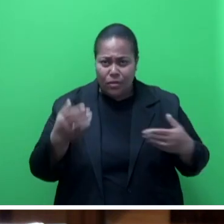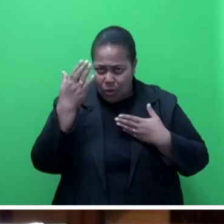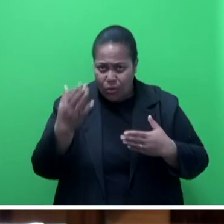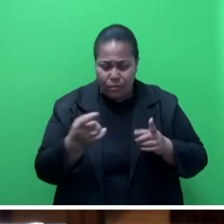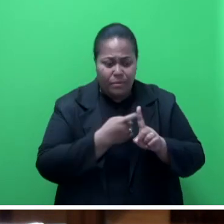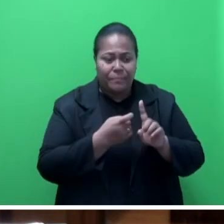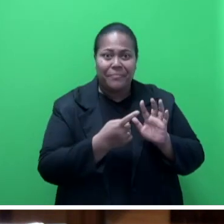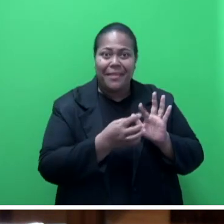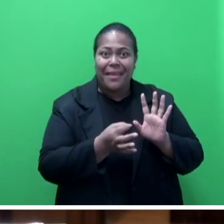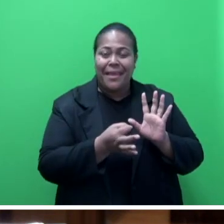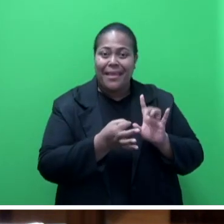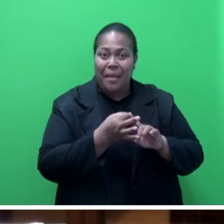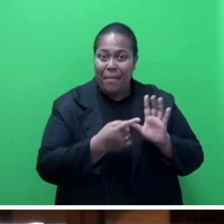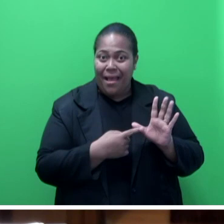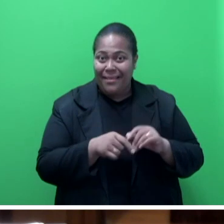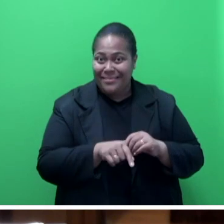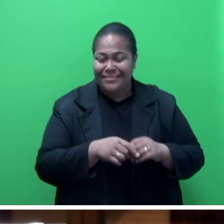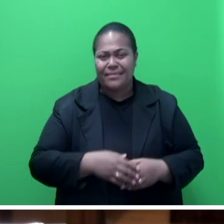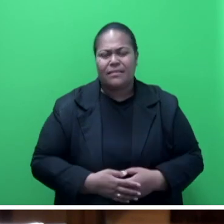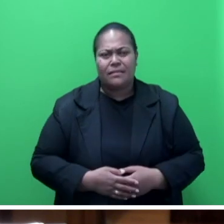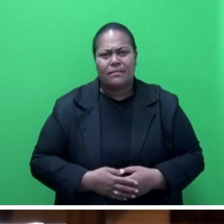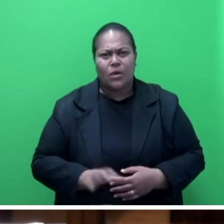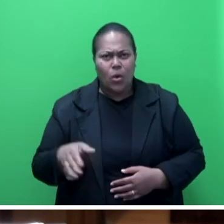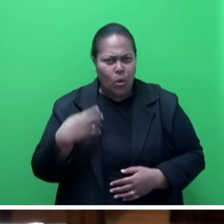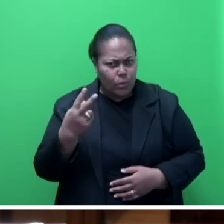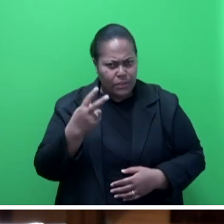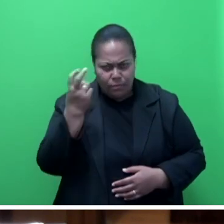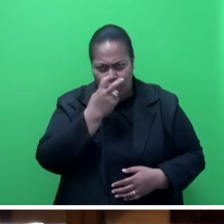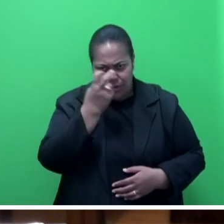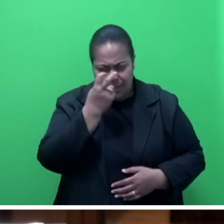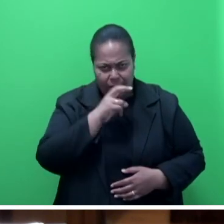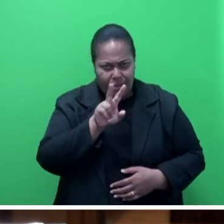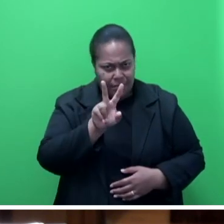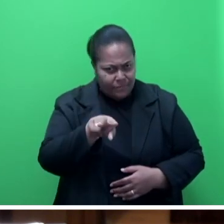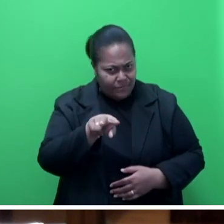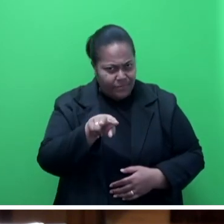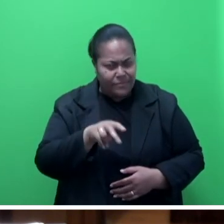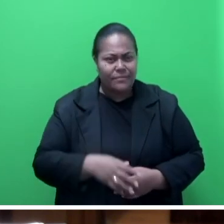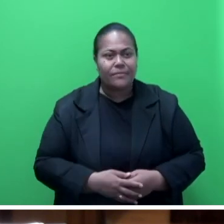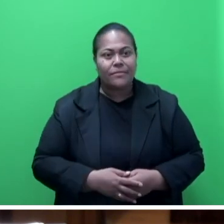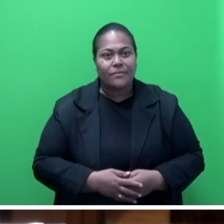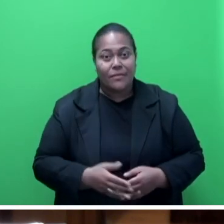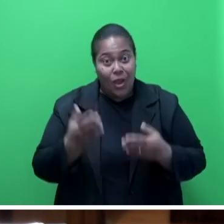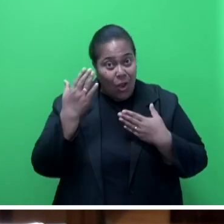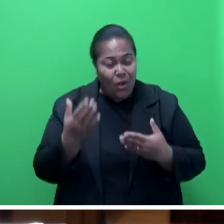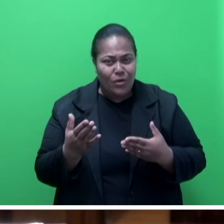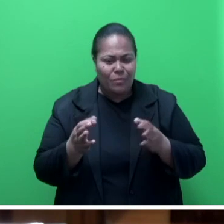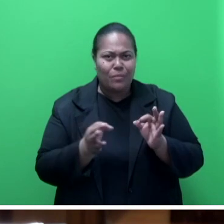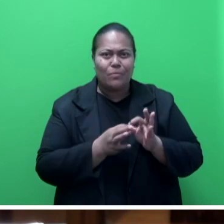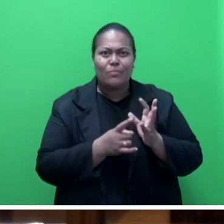to always keep a close watch on Honourable Mbulanoda on what he says,